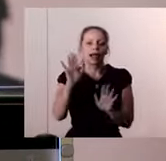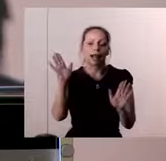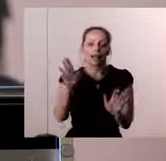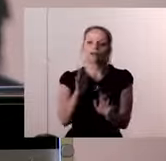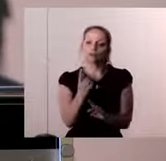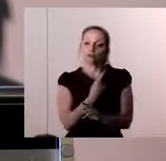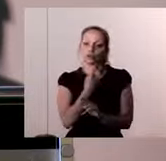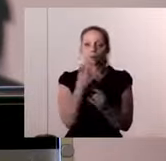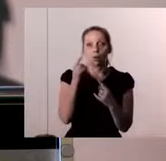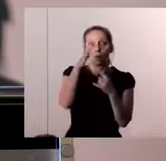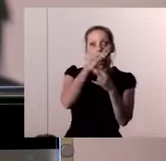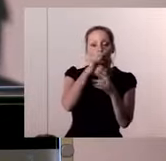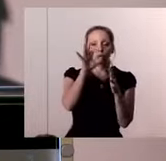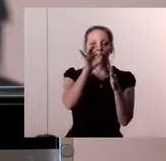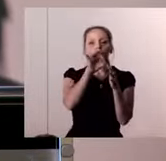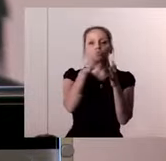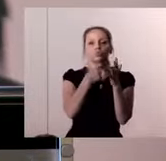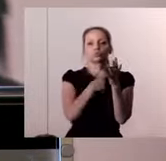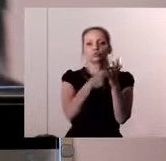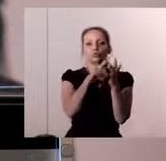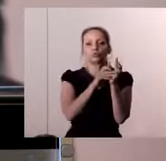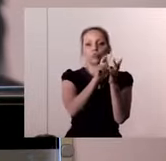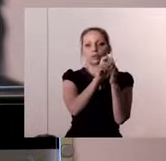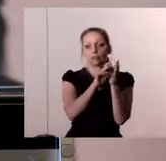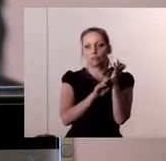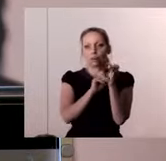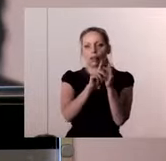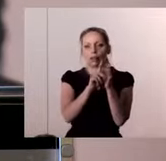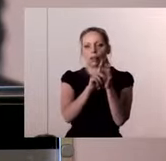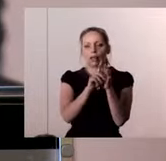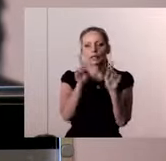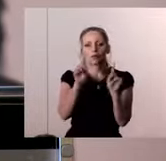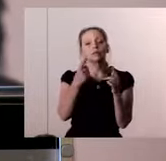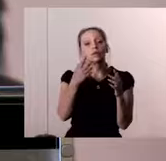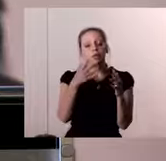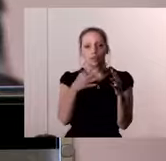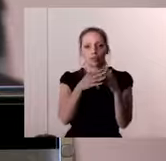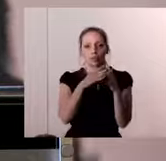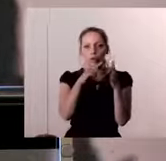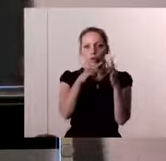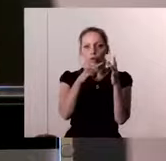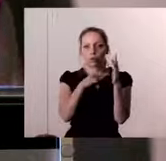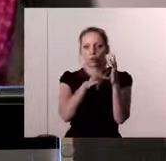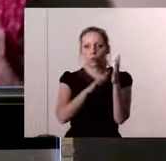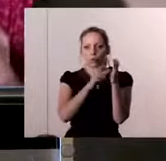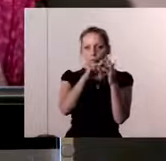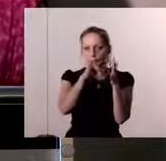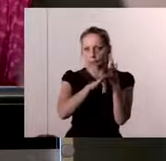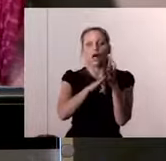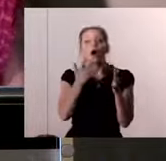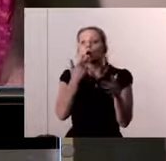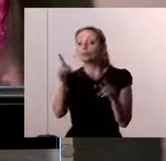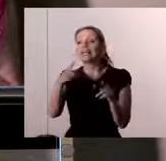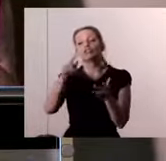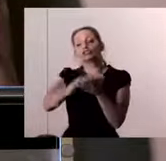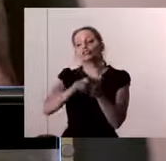more important principle at stake here, and that is the principle of the witness. So if you're a writer, real estate